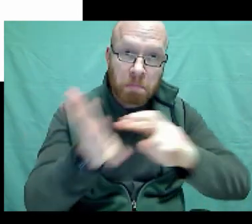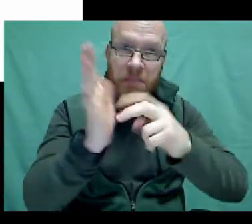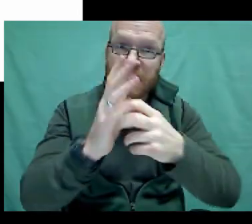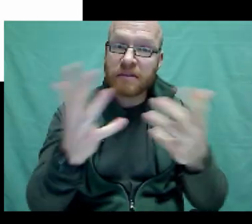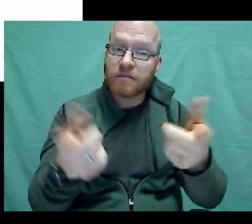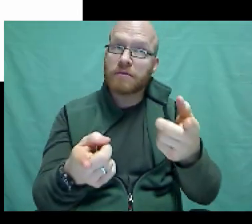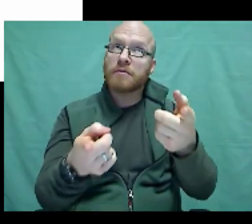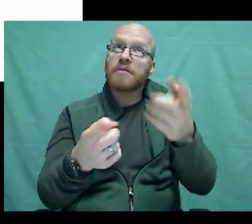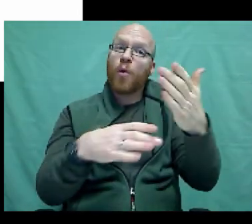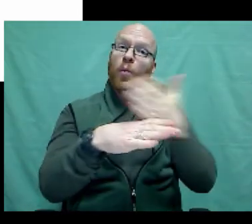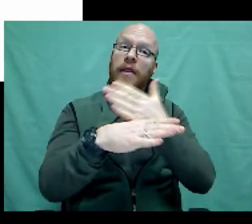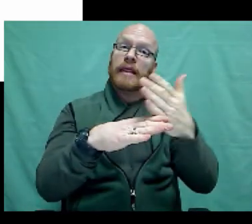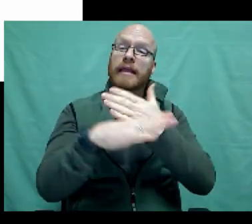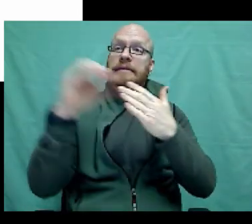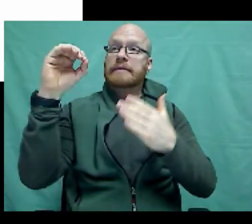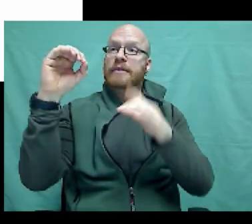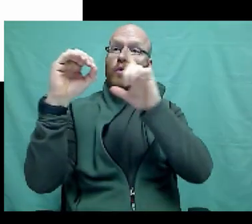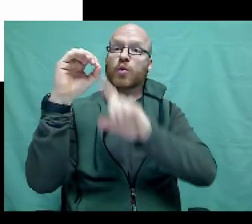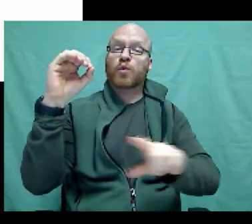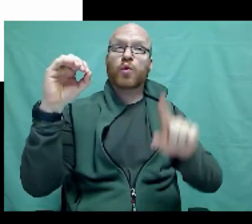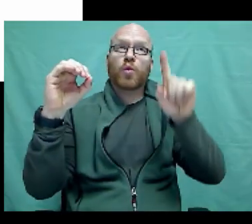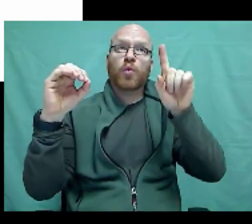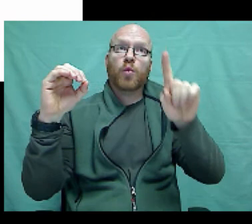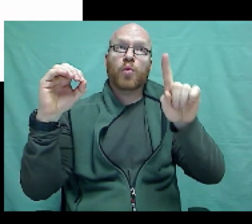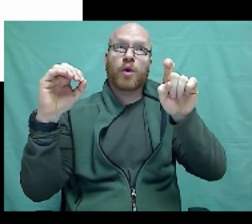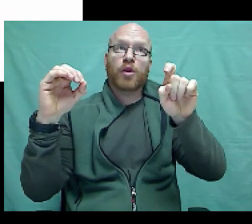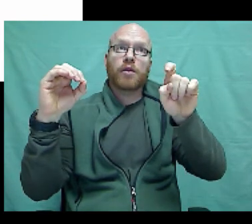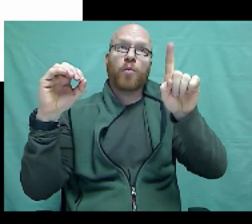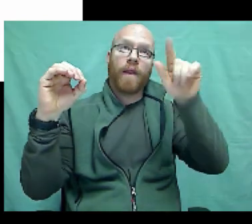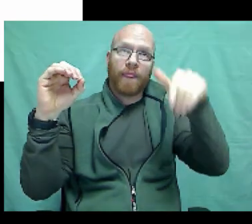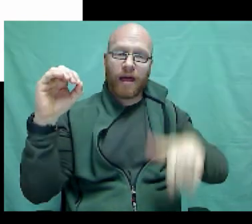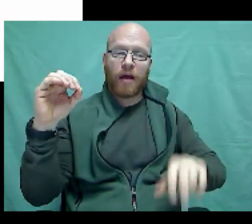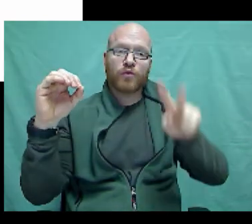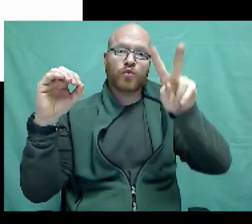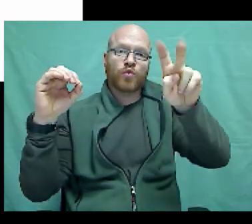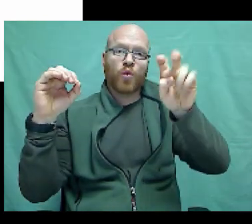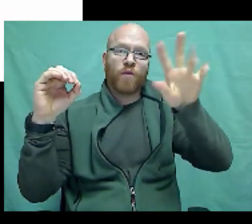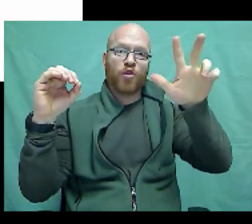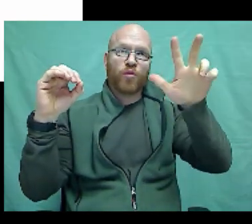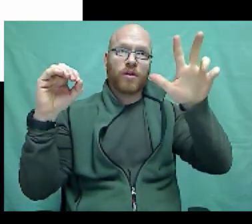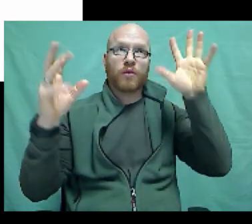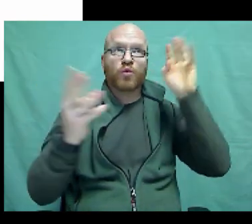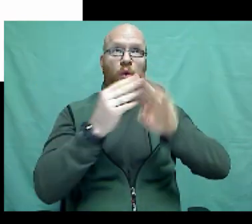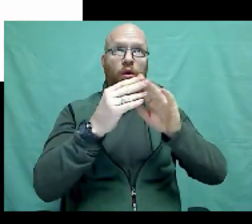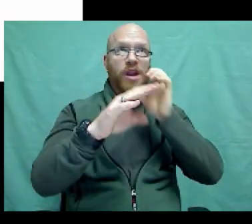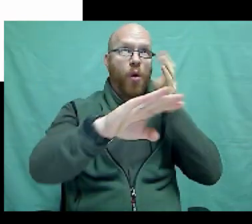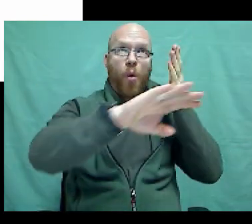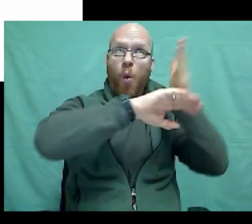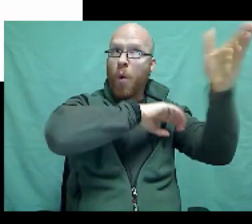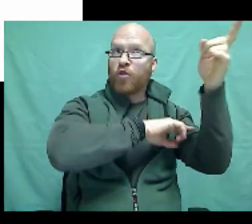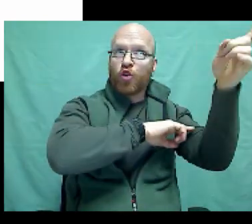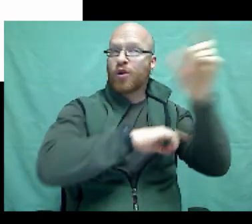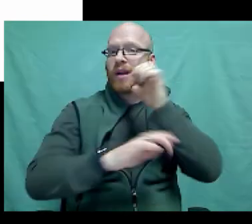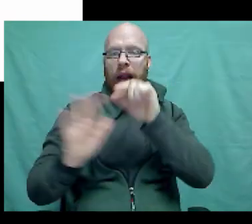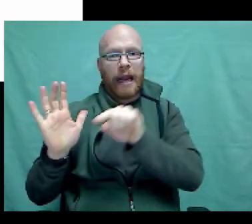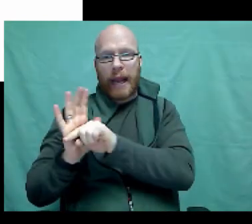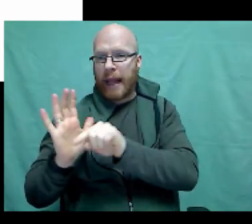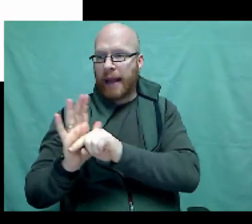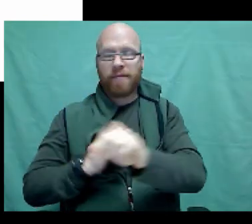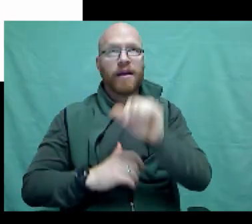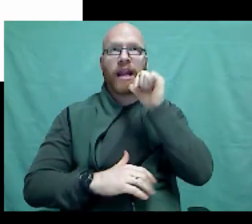422 non-students. Does it make sense? Yeah, it's between 0 and 1243. So 0